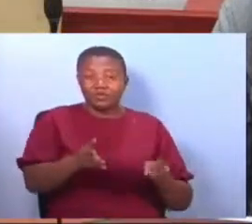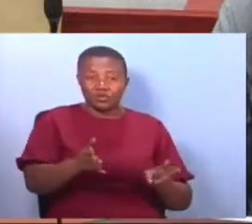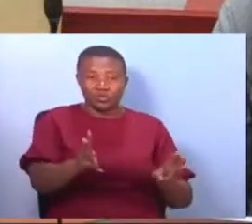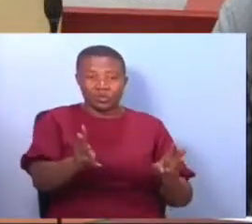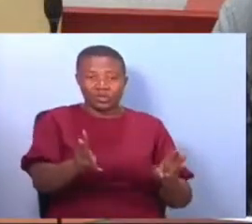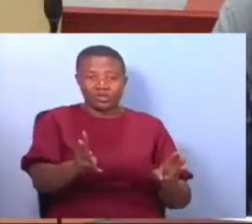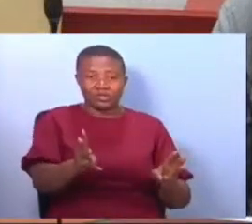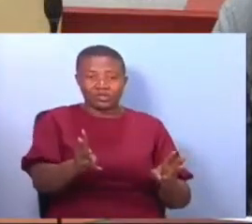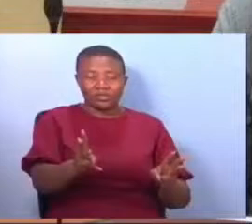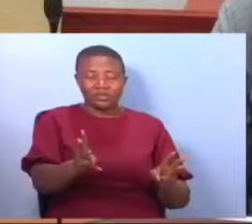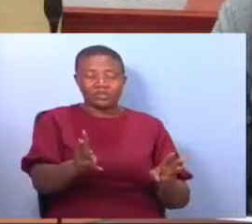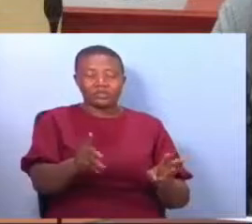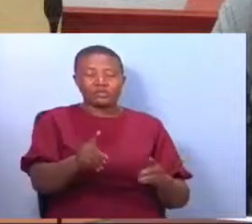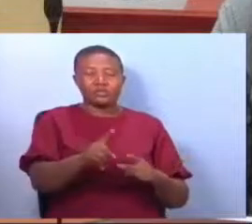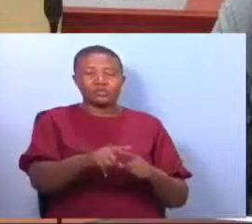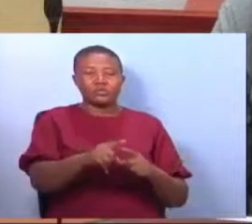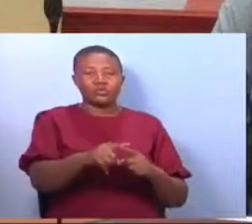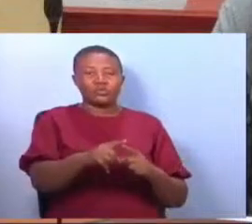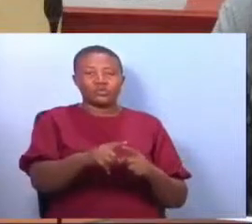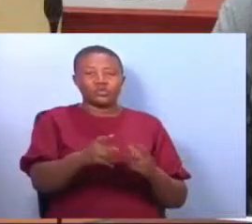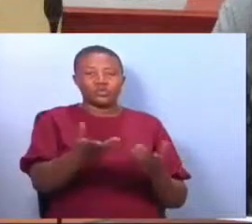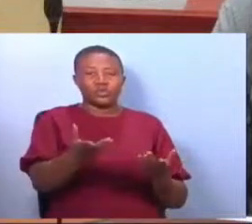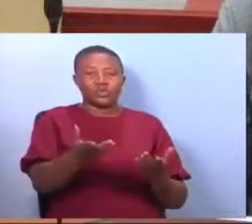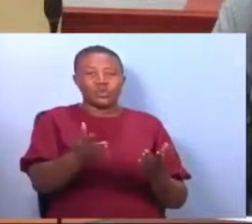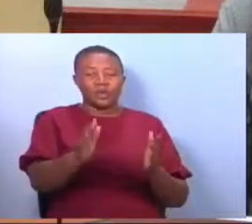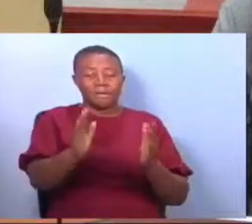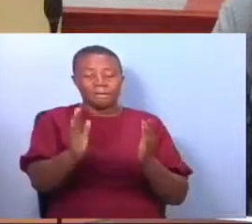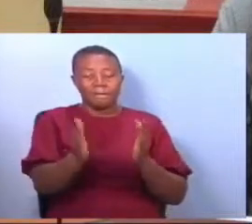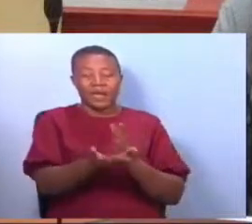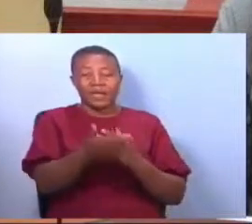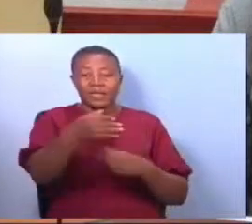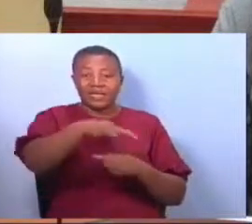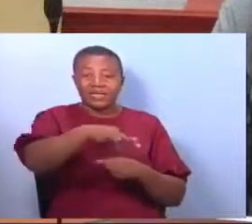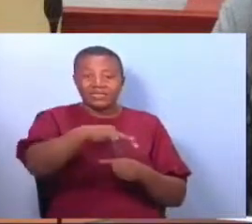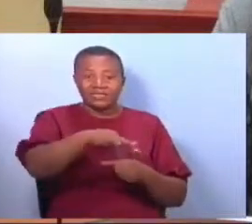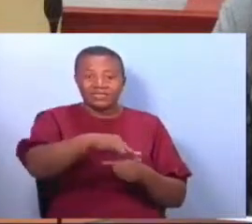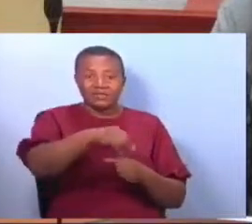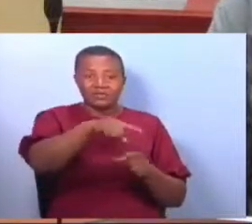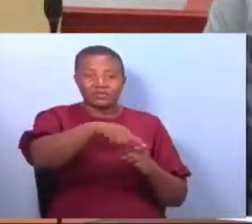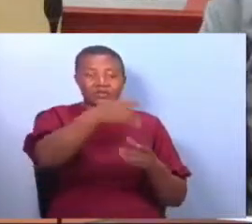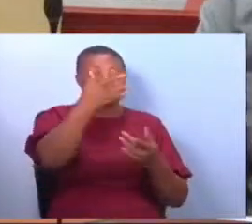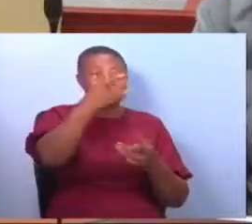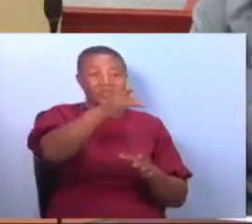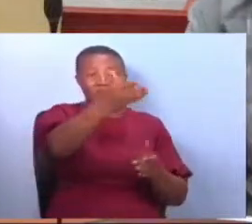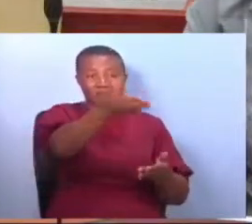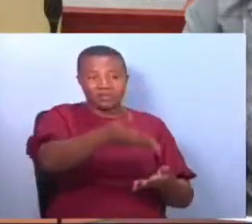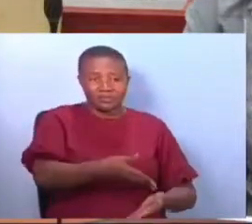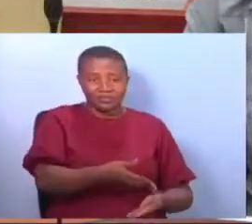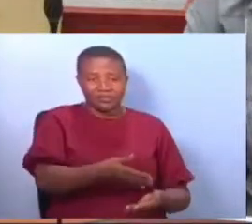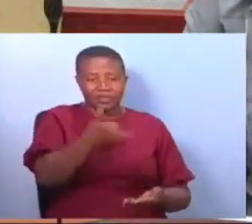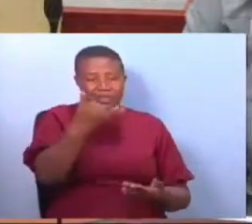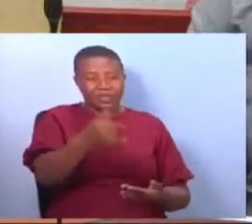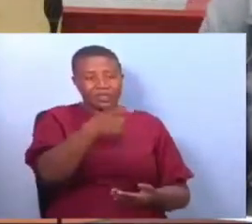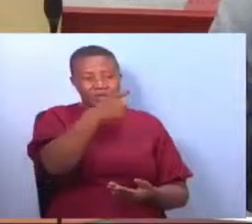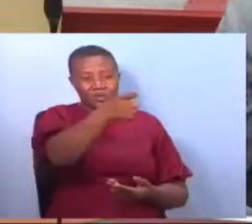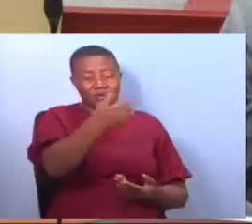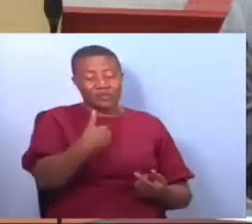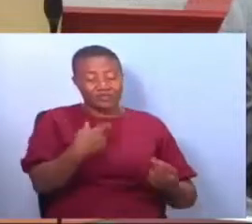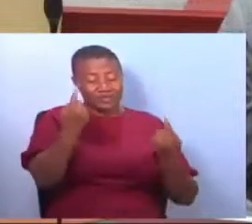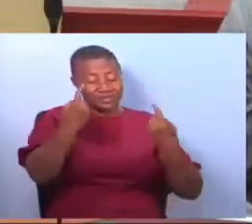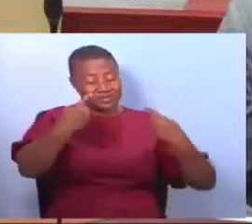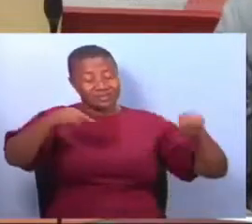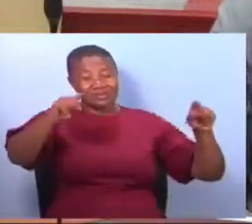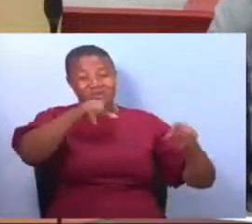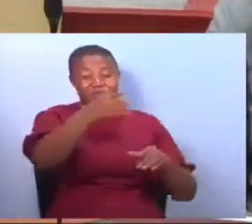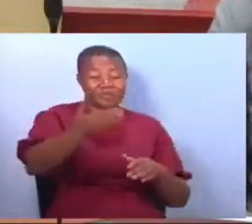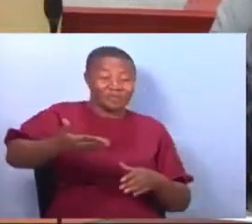into by-election and to bring you. And today, you have succeeded your predecessor, not